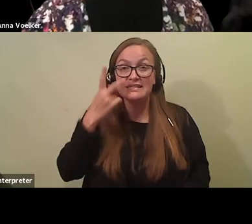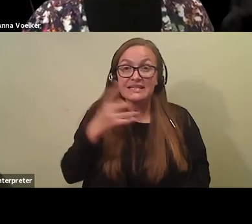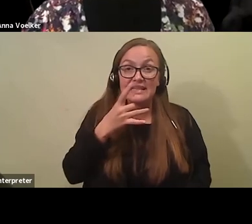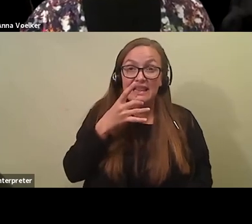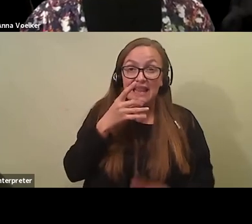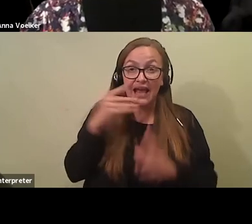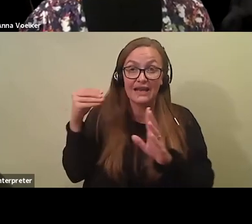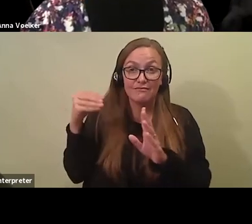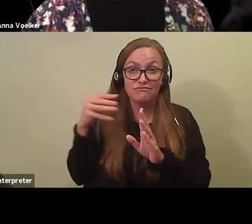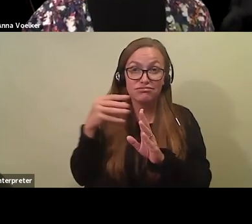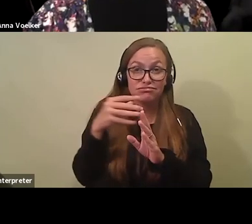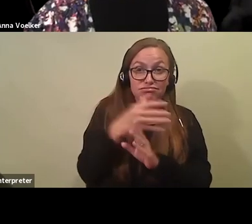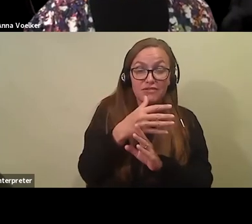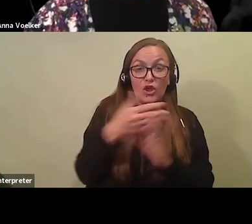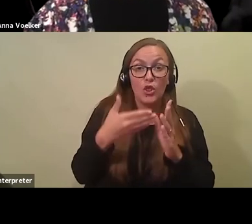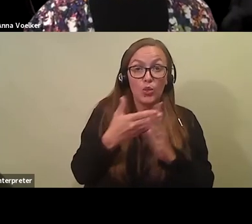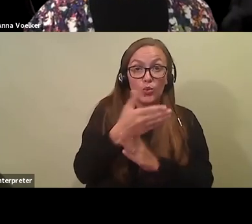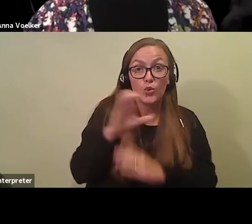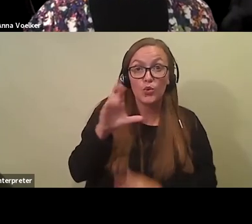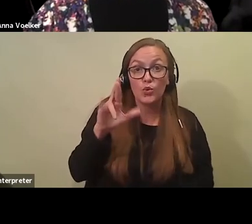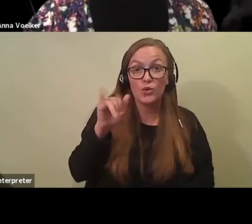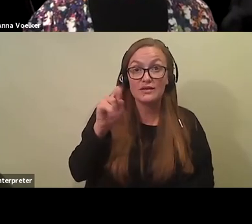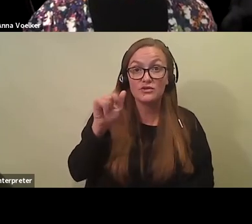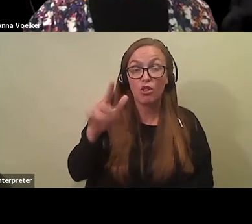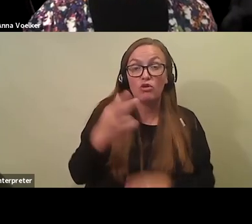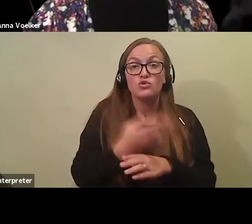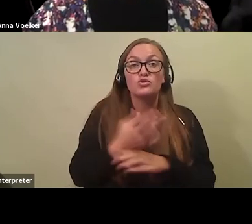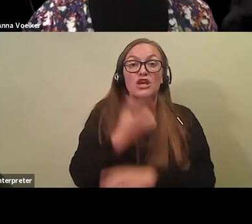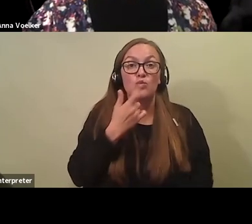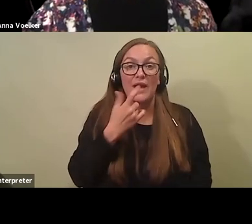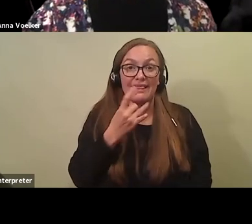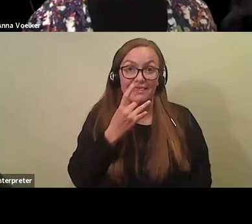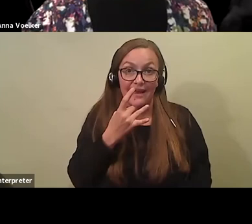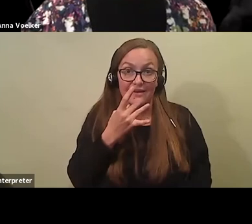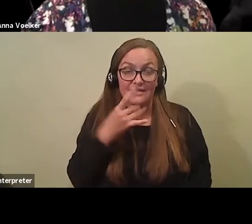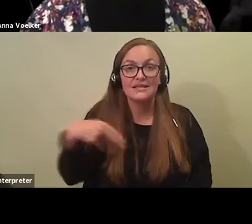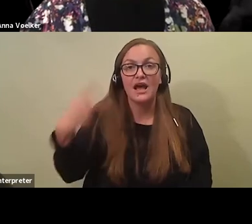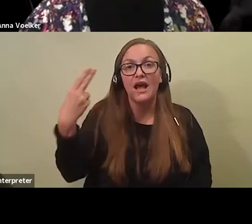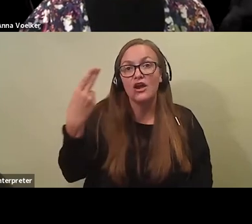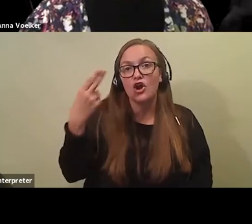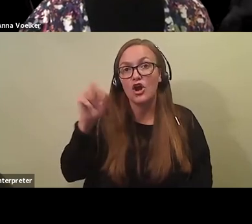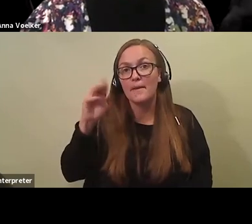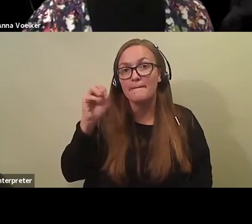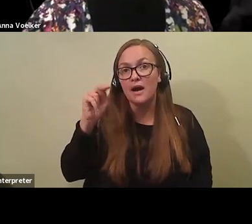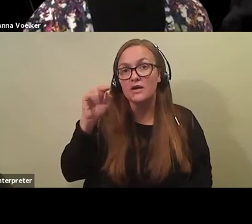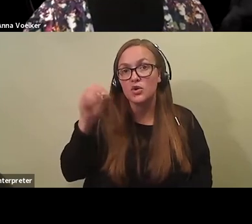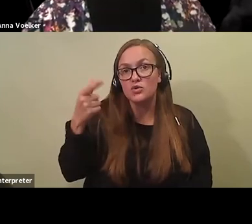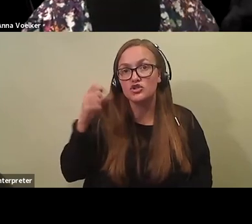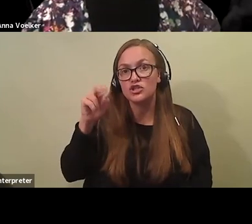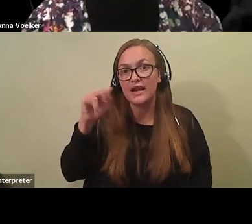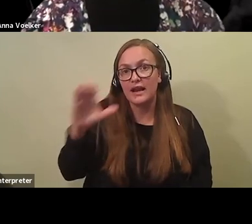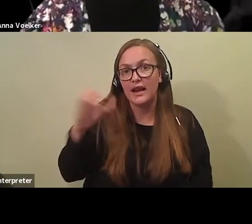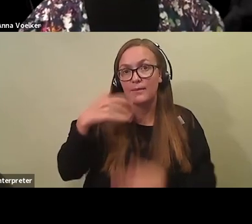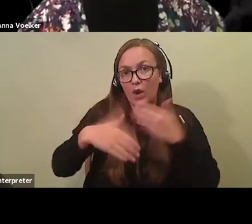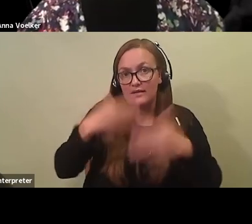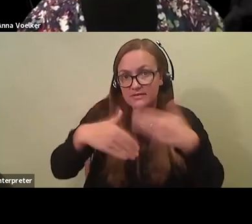and lots of red light by something called a nonlinear high harmonic generation process. But anyway,